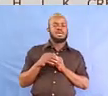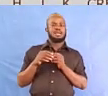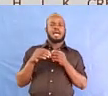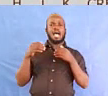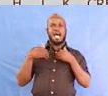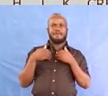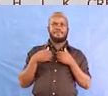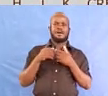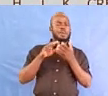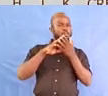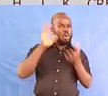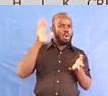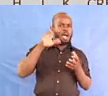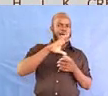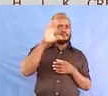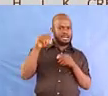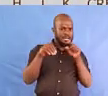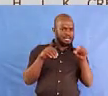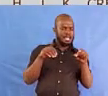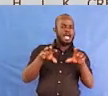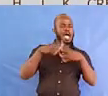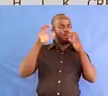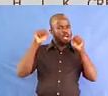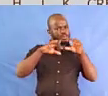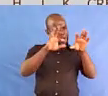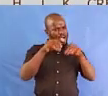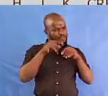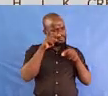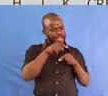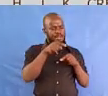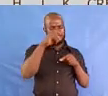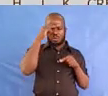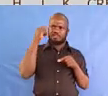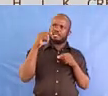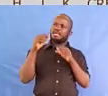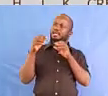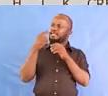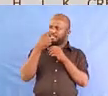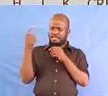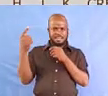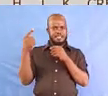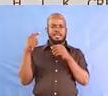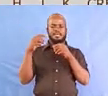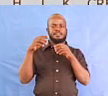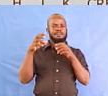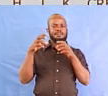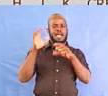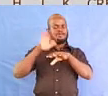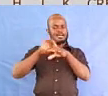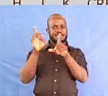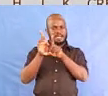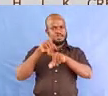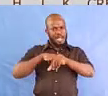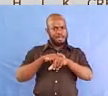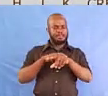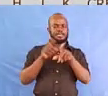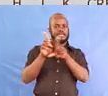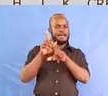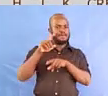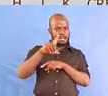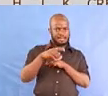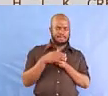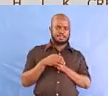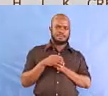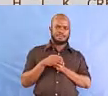the world. Note that there is profoundly more diversity in Africa. How could we account for that if every continent had been infected at roughly the